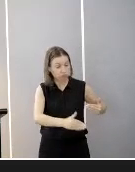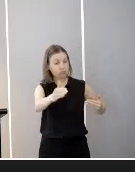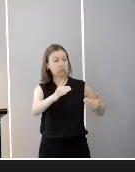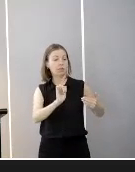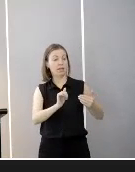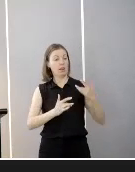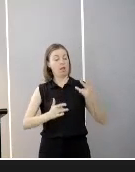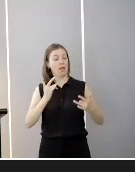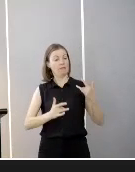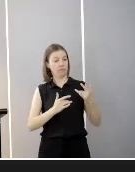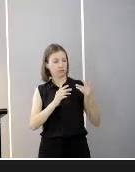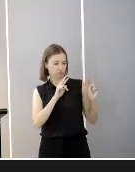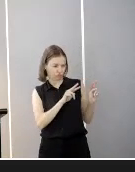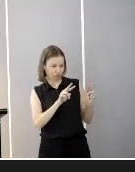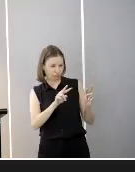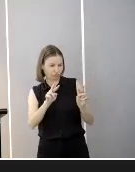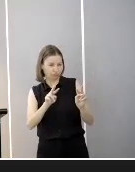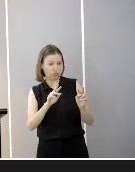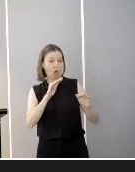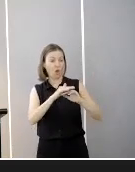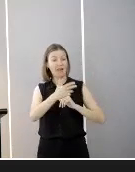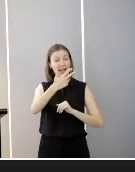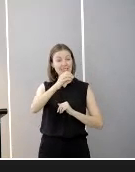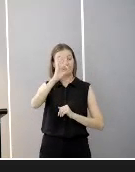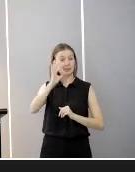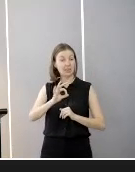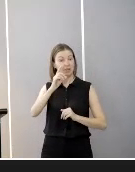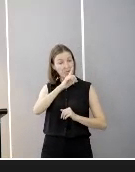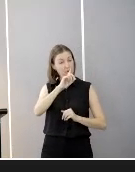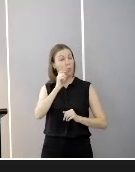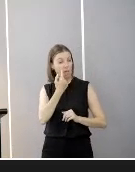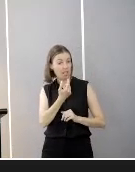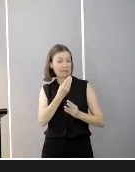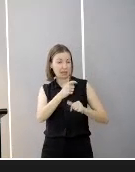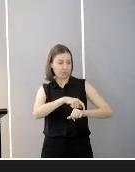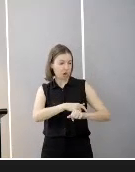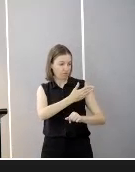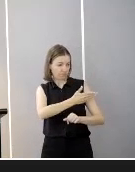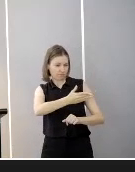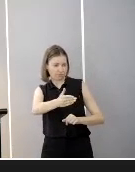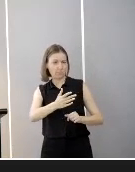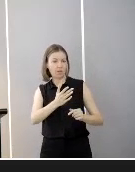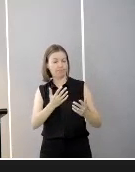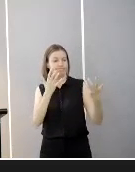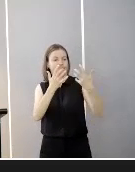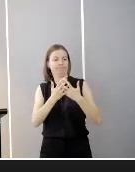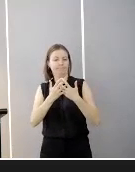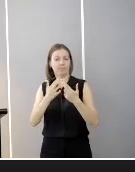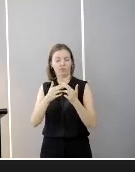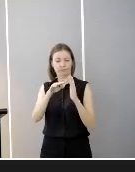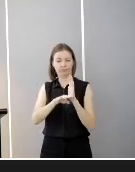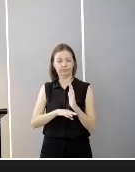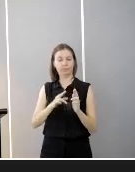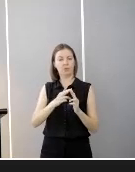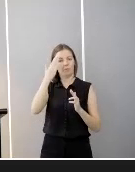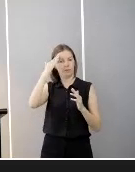find that upwards of 80% of people will meet criteria for a mental disorder. So these problems aren't rare. They affect most people, and they